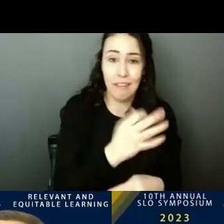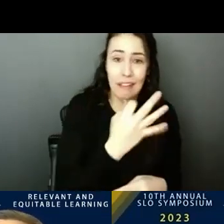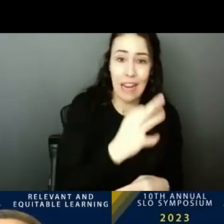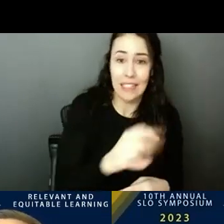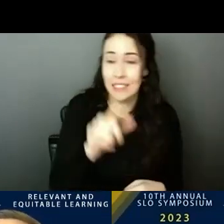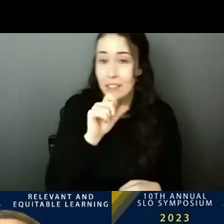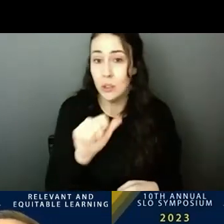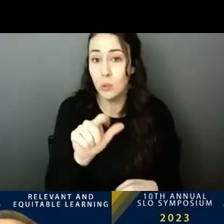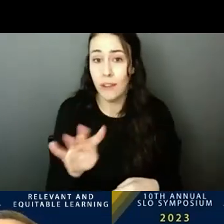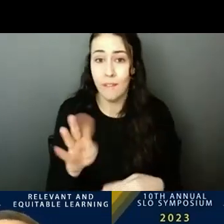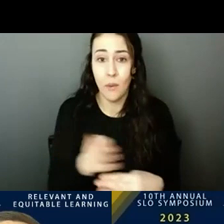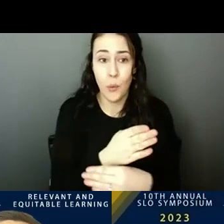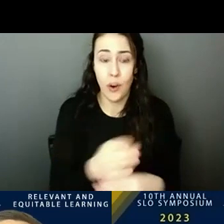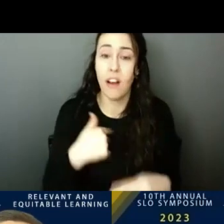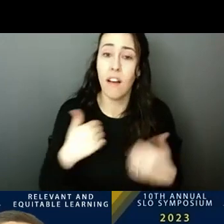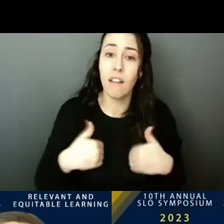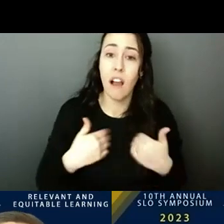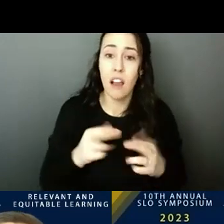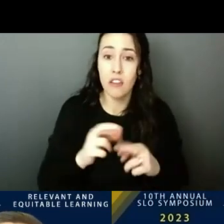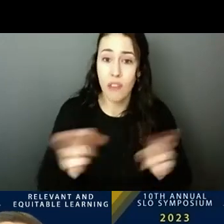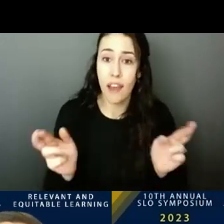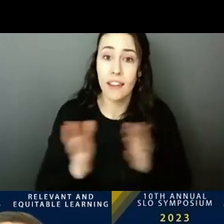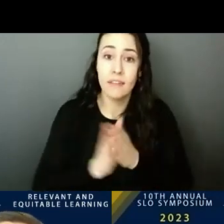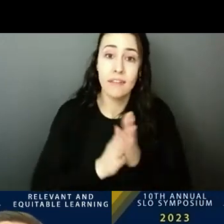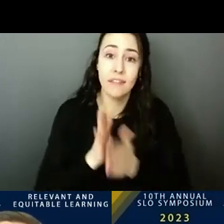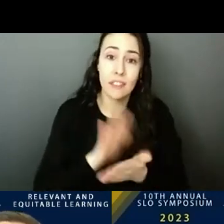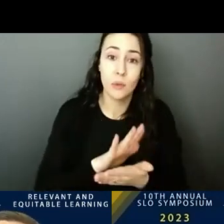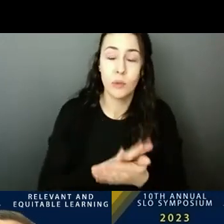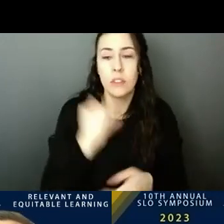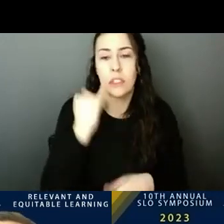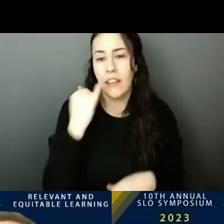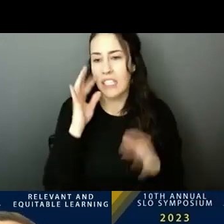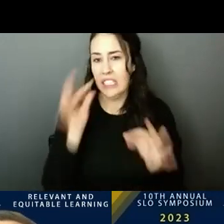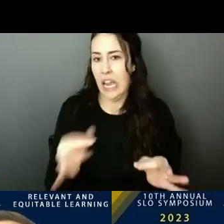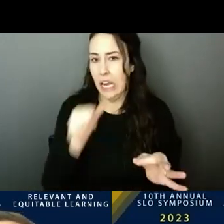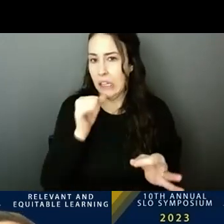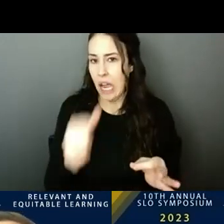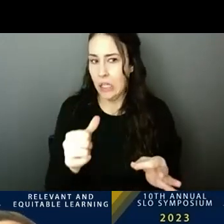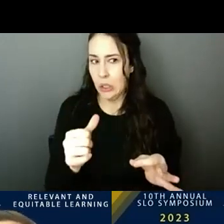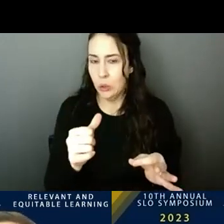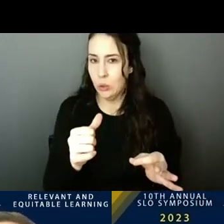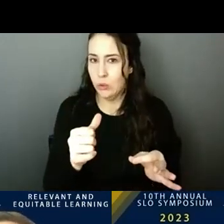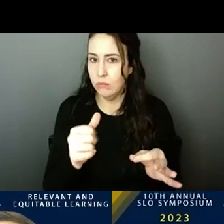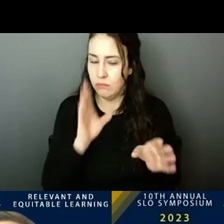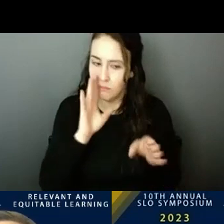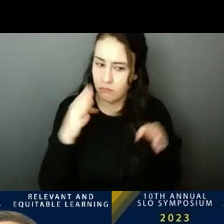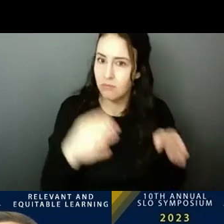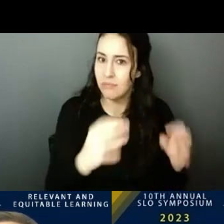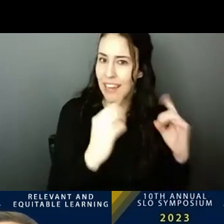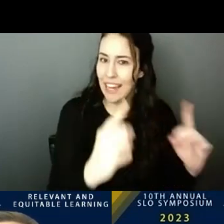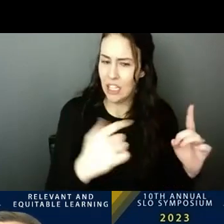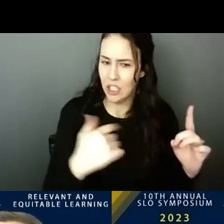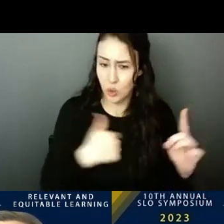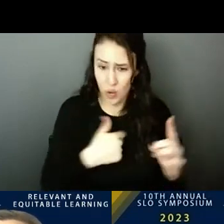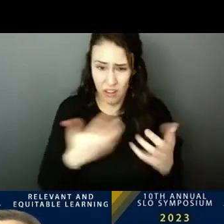for school. But if they're choosing not to go into that educational path, do we have data on where they're going instead? Are we able to